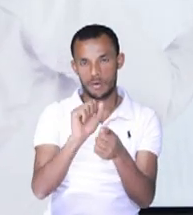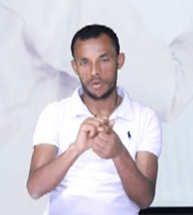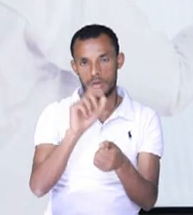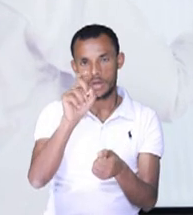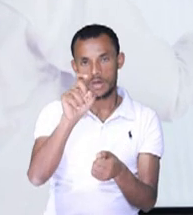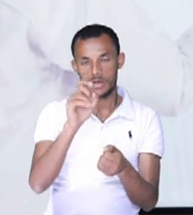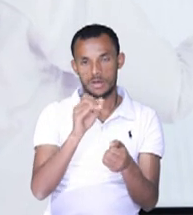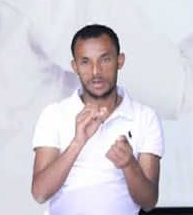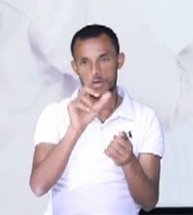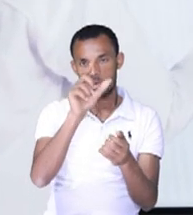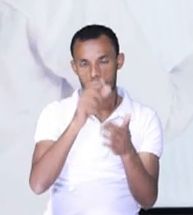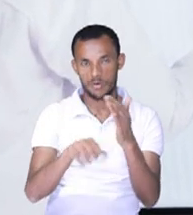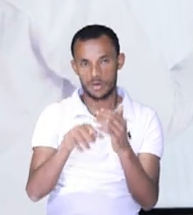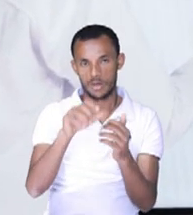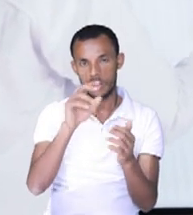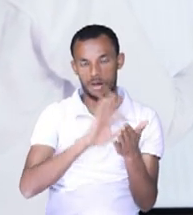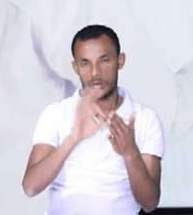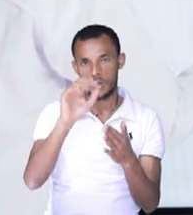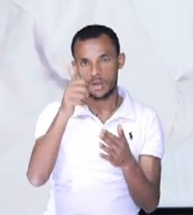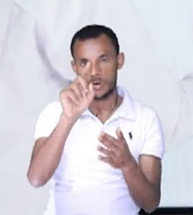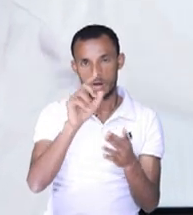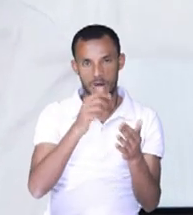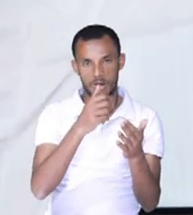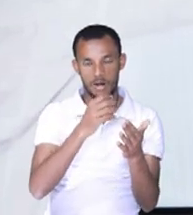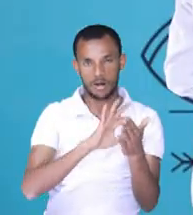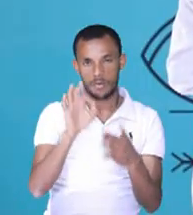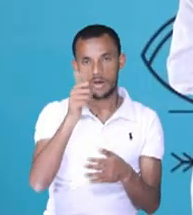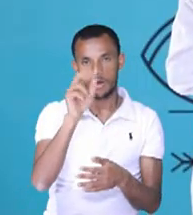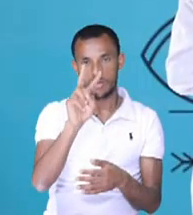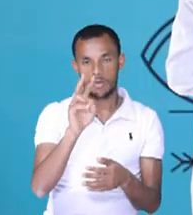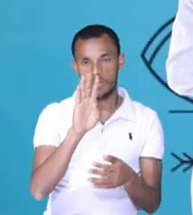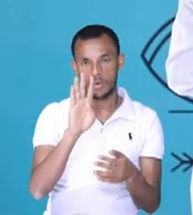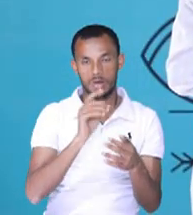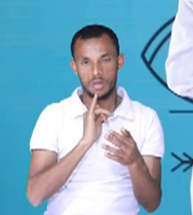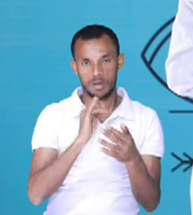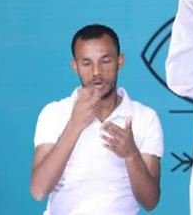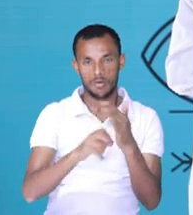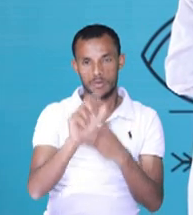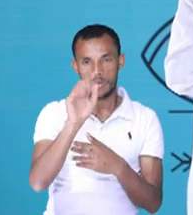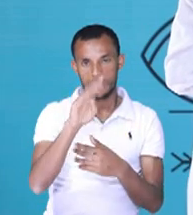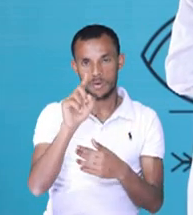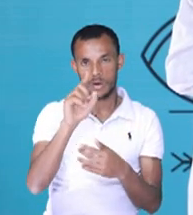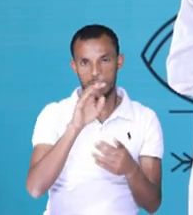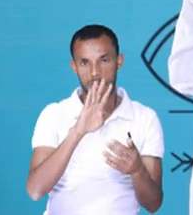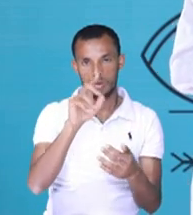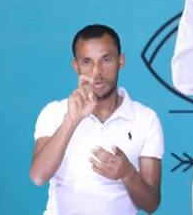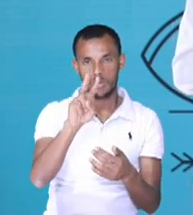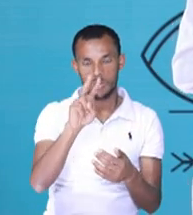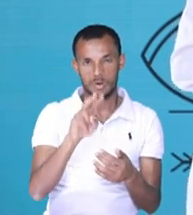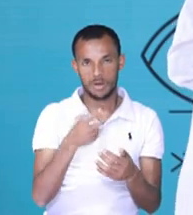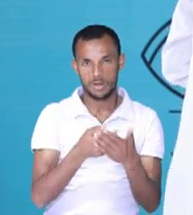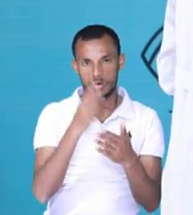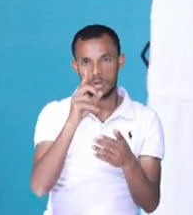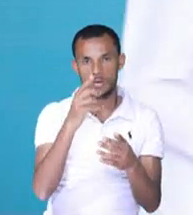has coefficient a number A1, a number A2. B has coefficient B, B1, B2 it will be.